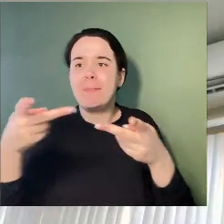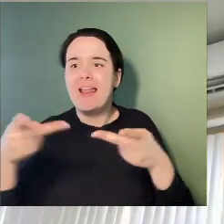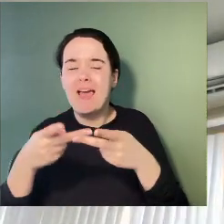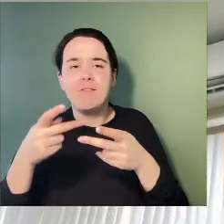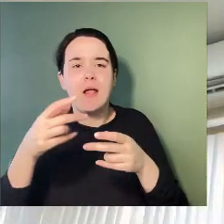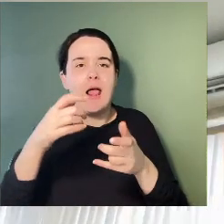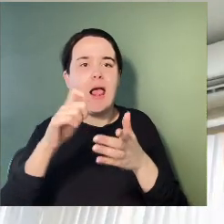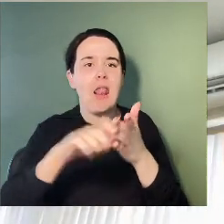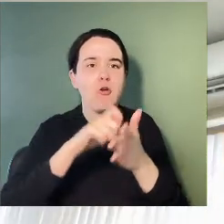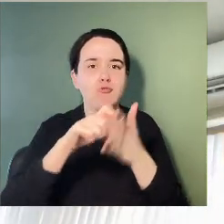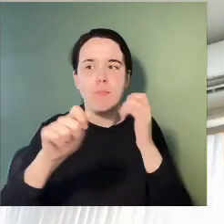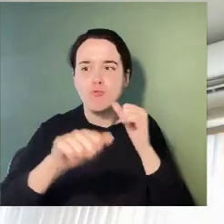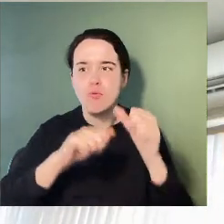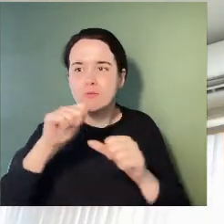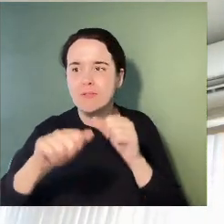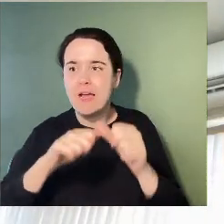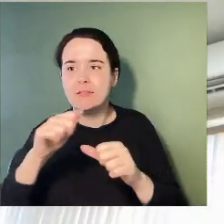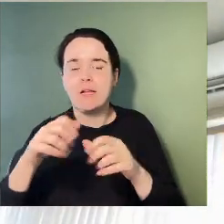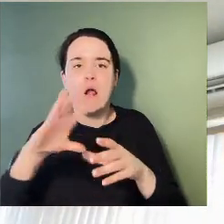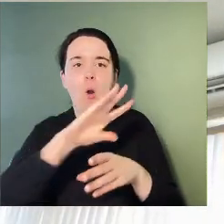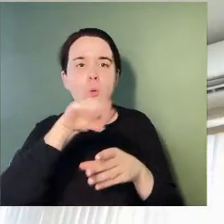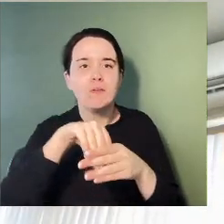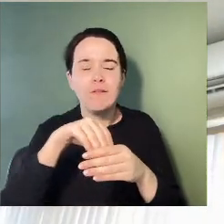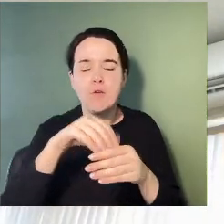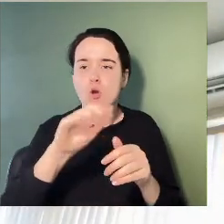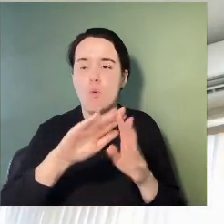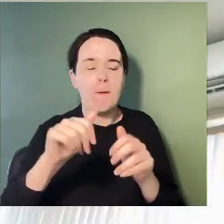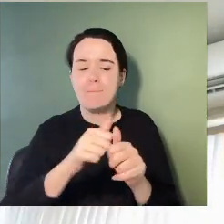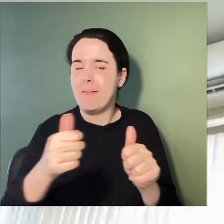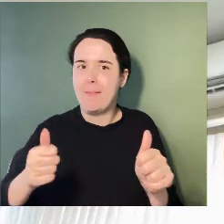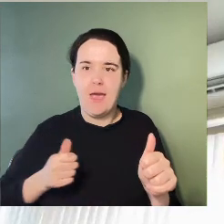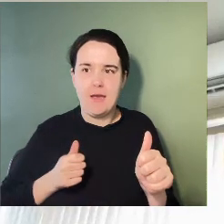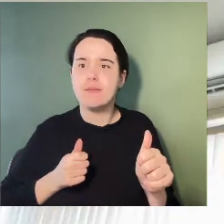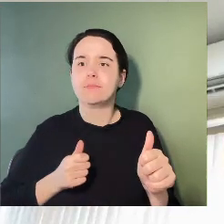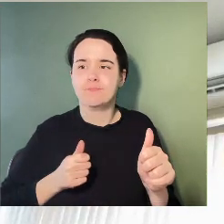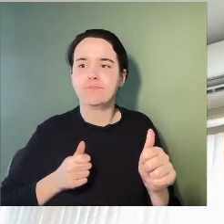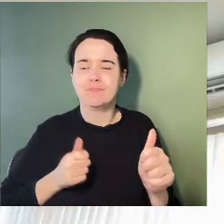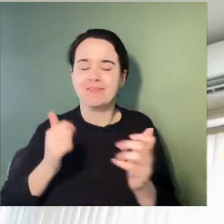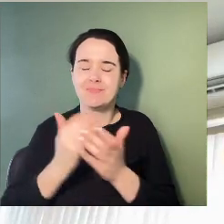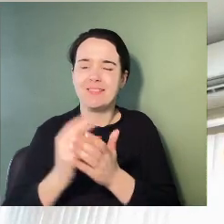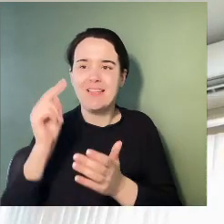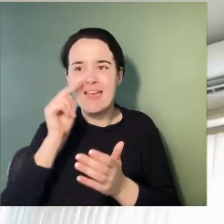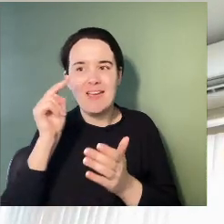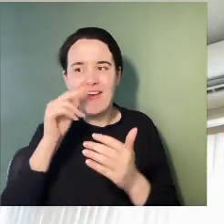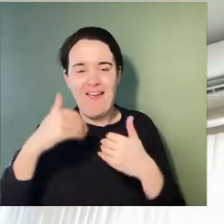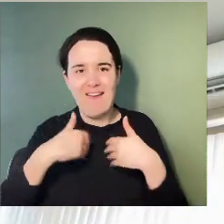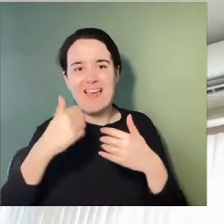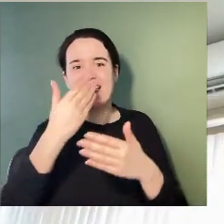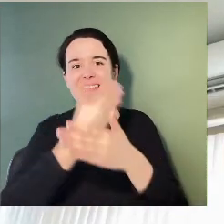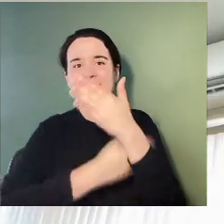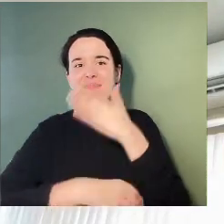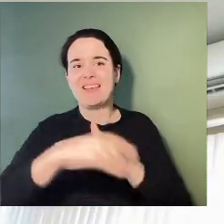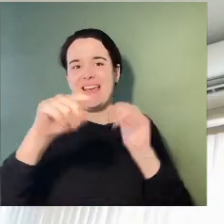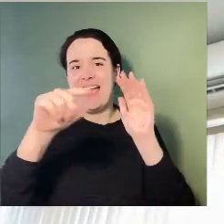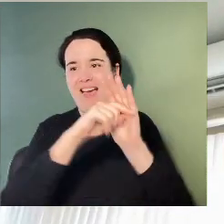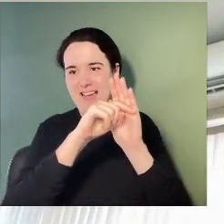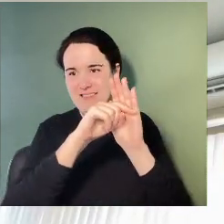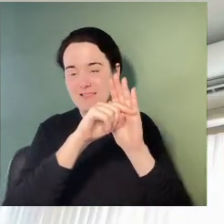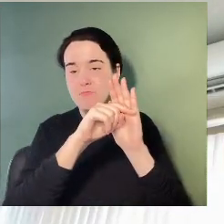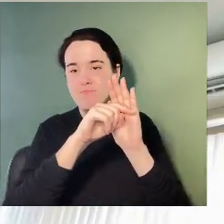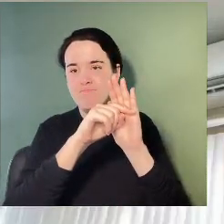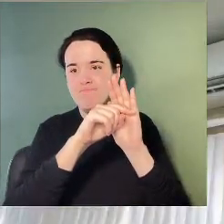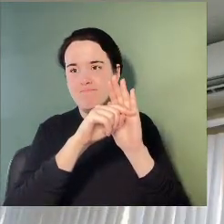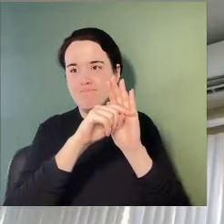inclusive, nobody will be left behind. For example, in Nigeria, we have a Disability Act. So irrespective of